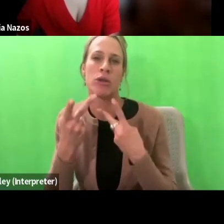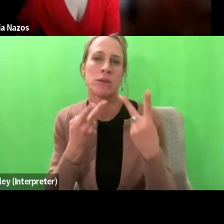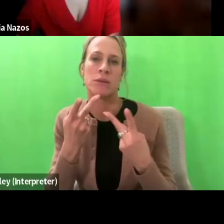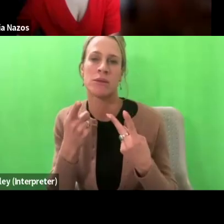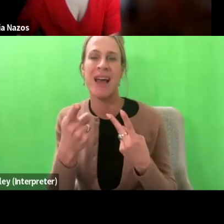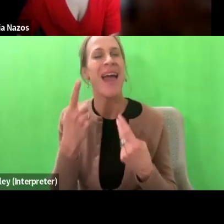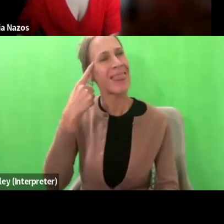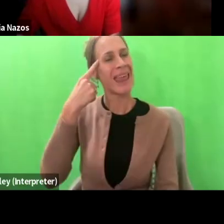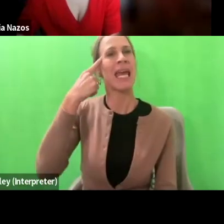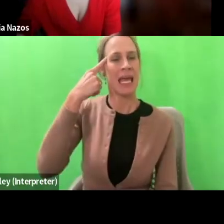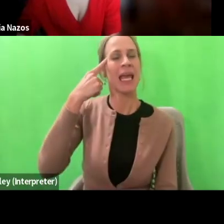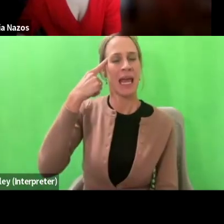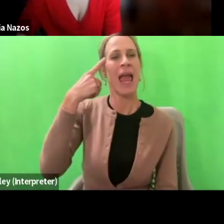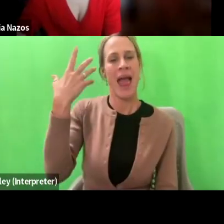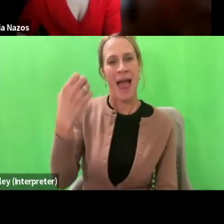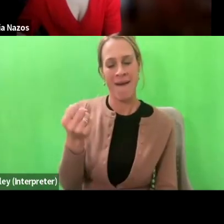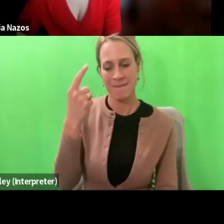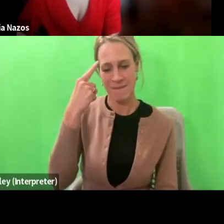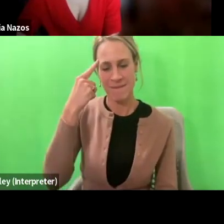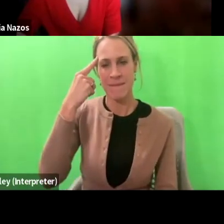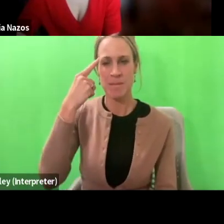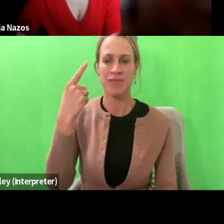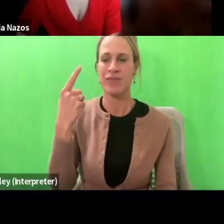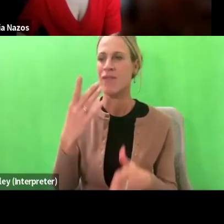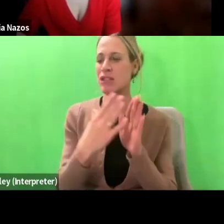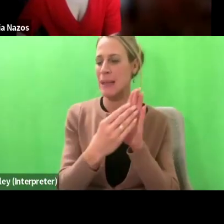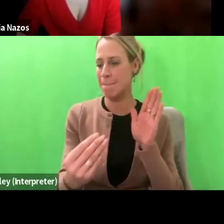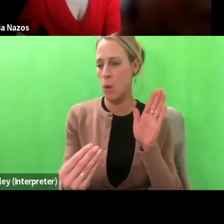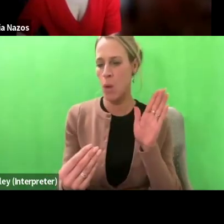I think that I have a very, let's say,